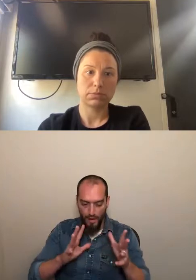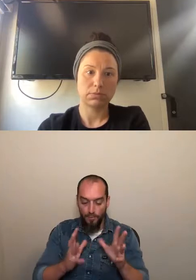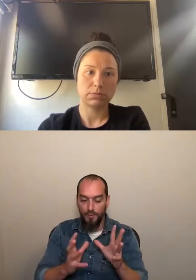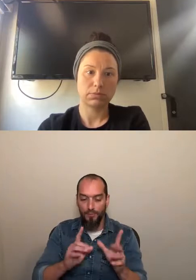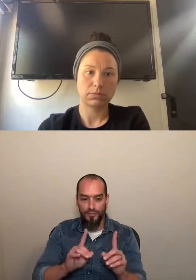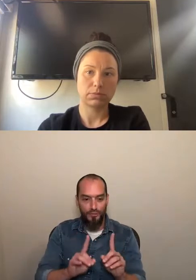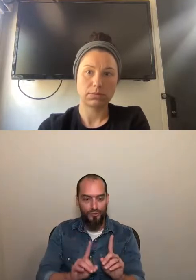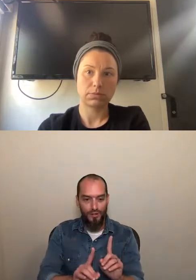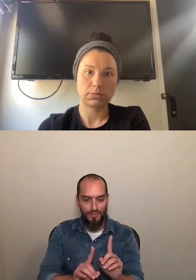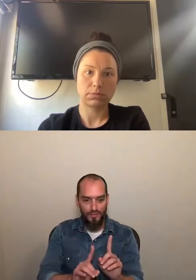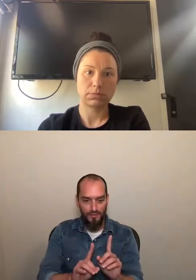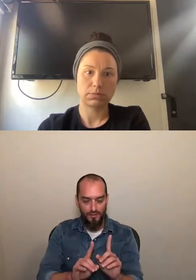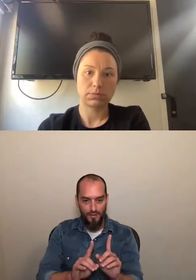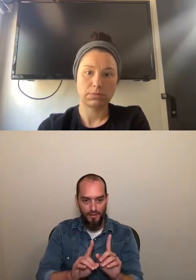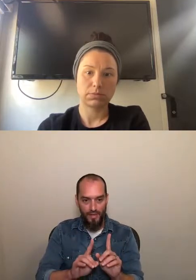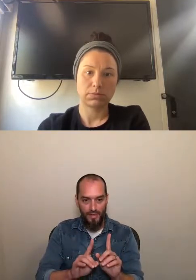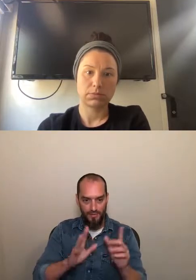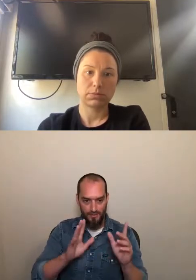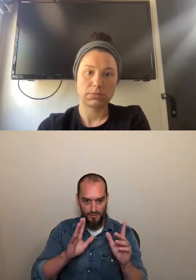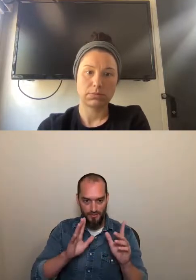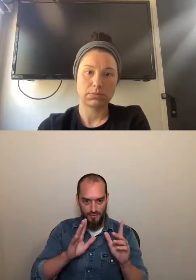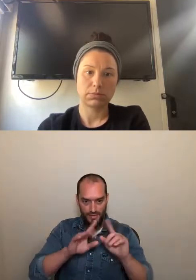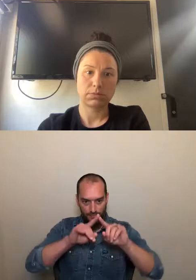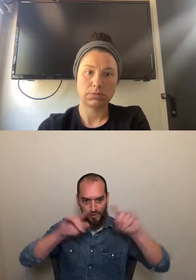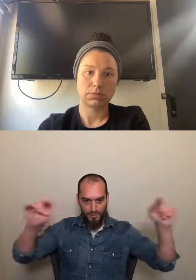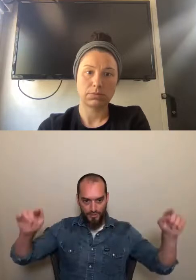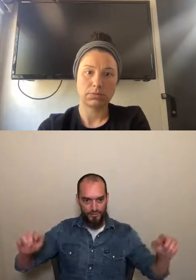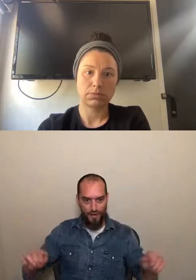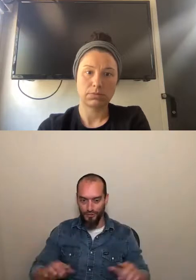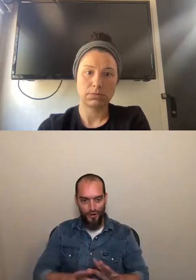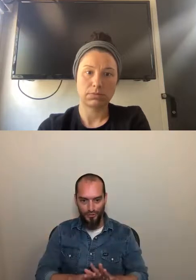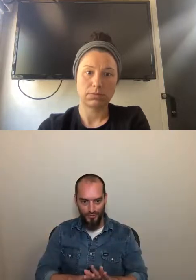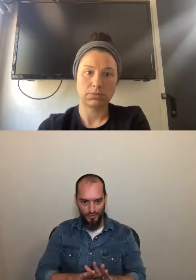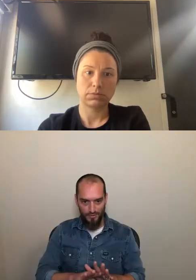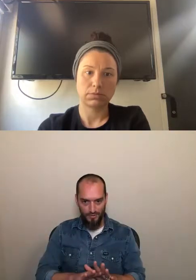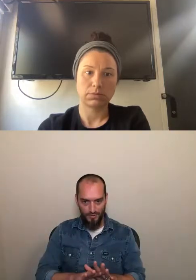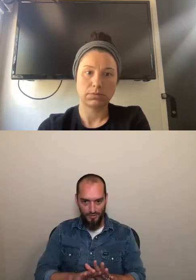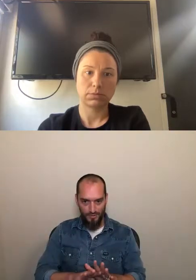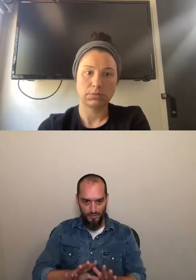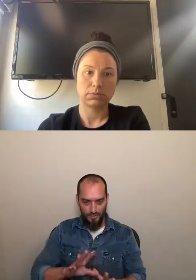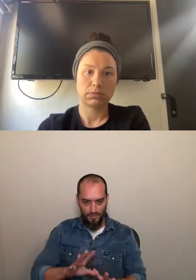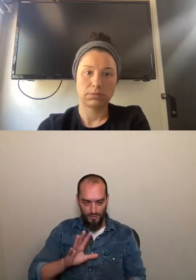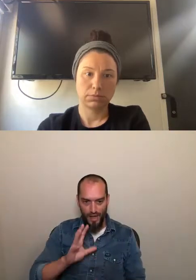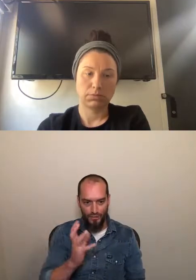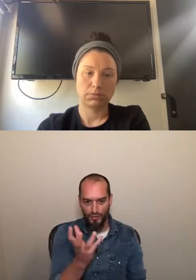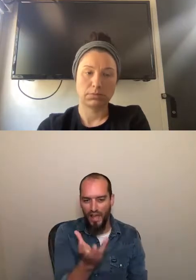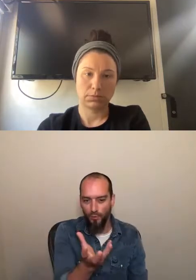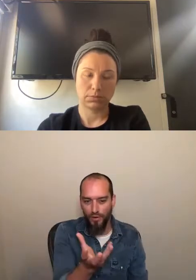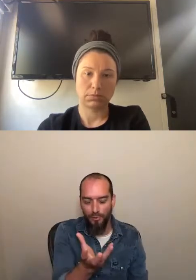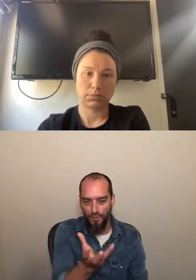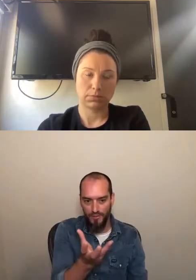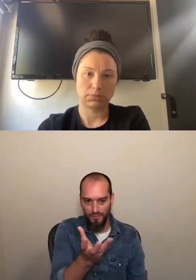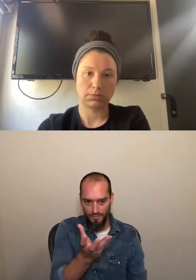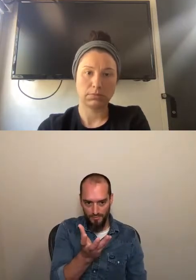that apartment was constructed, that means that applies to the entire structure, not just that